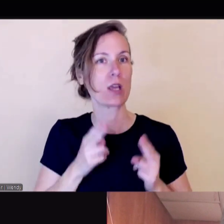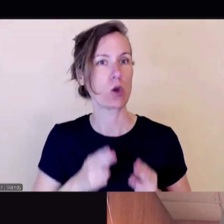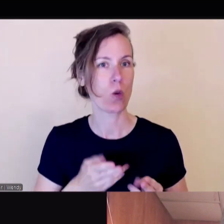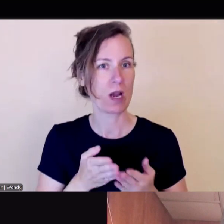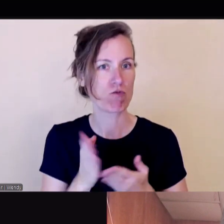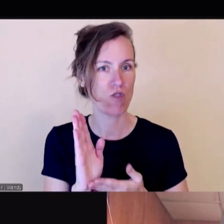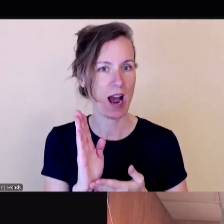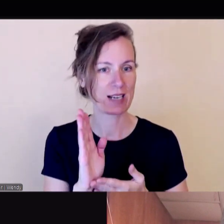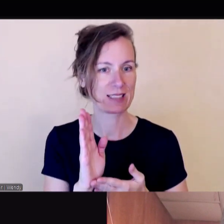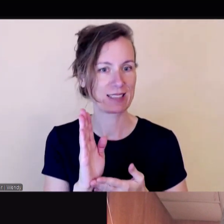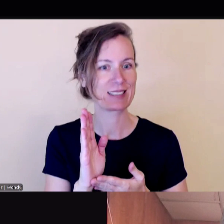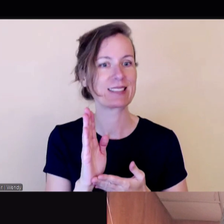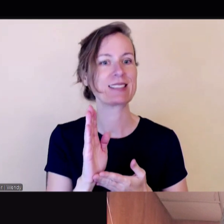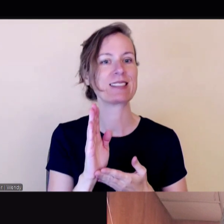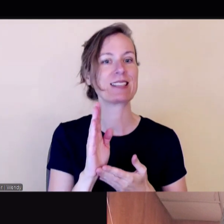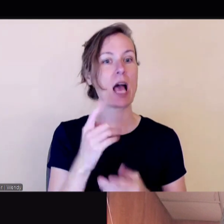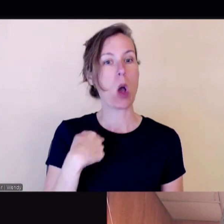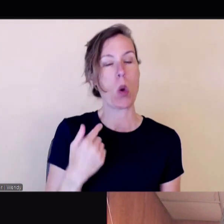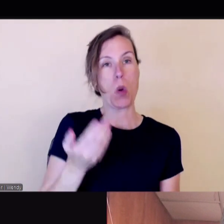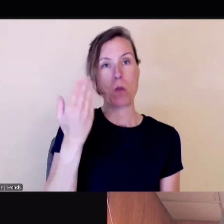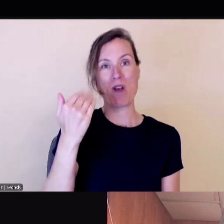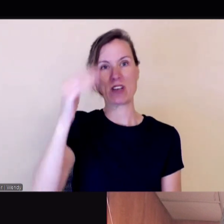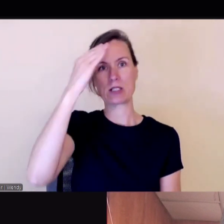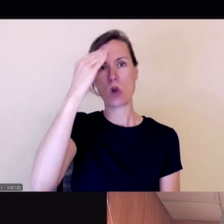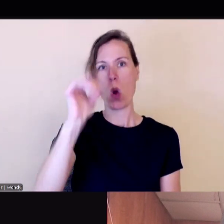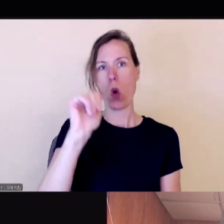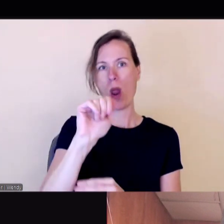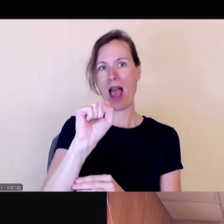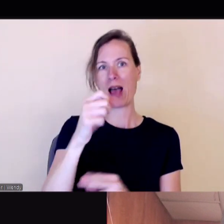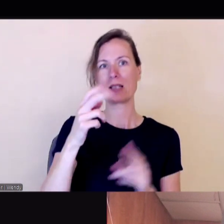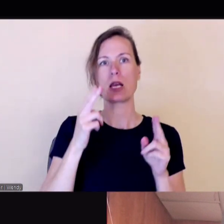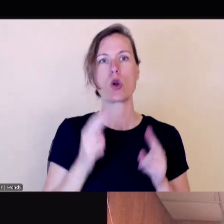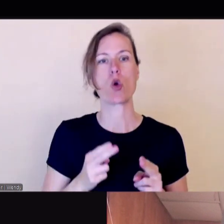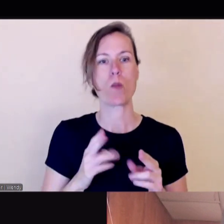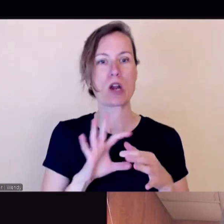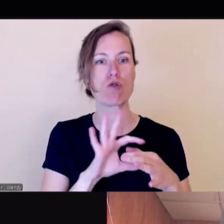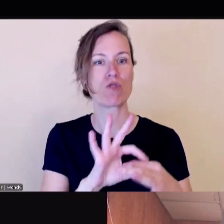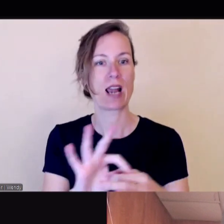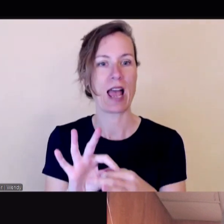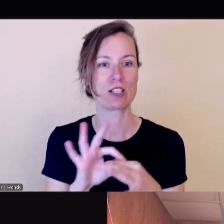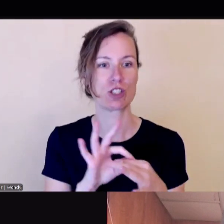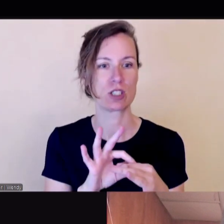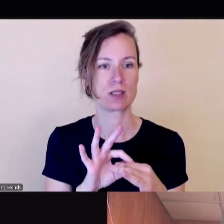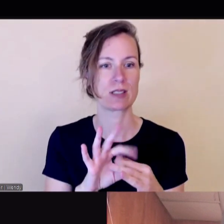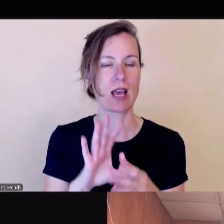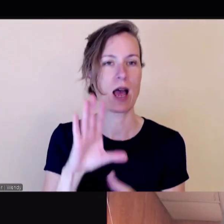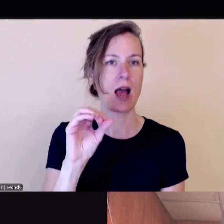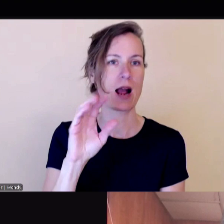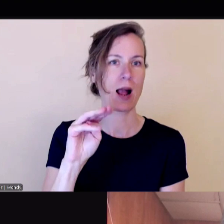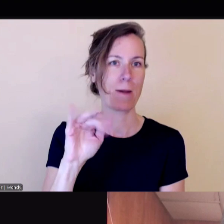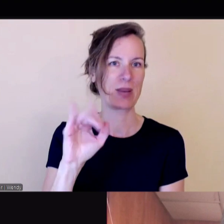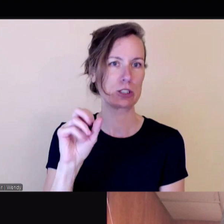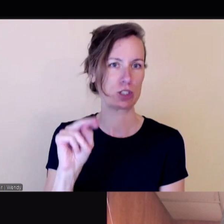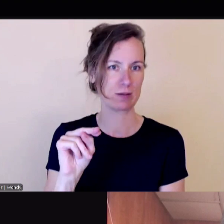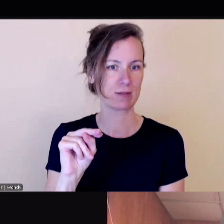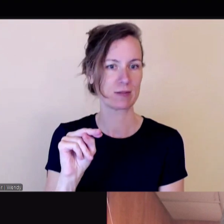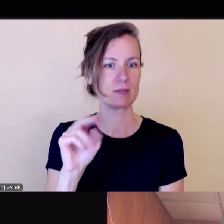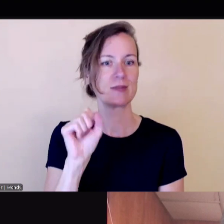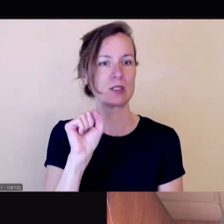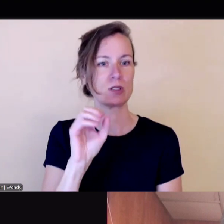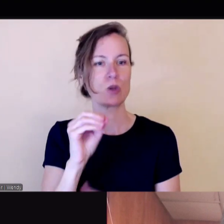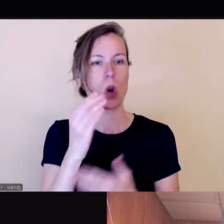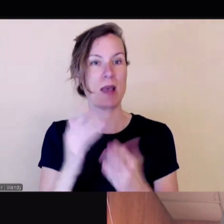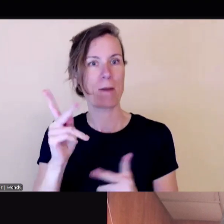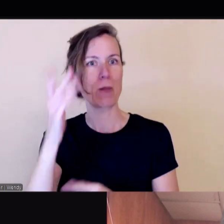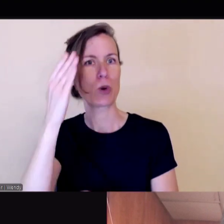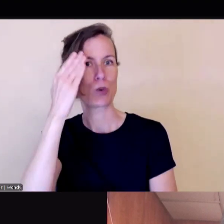known as the Human Relations Commission, which I'm just offering again because some people are more familiar with that name. People are welcome to